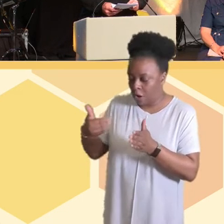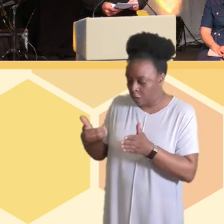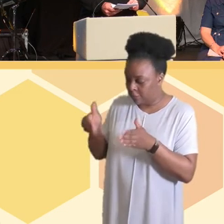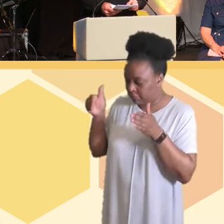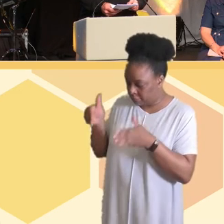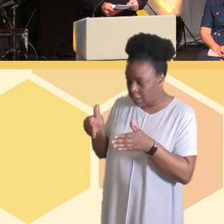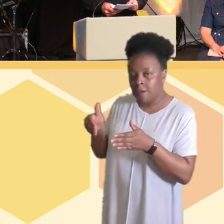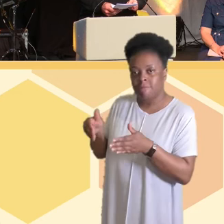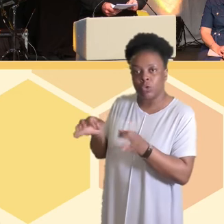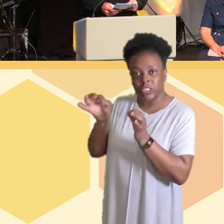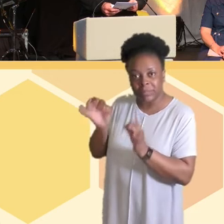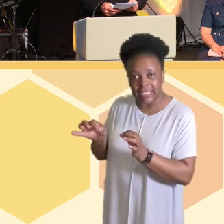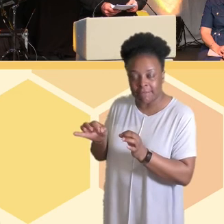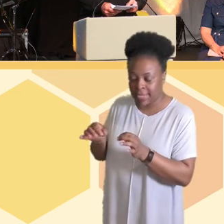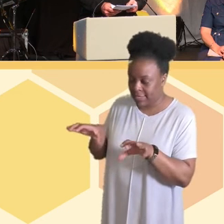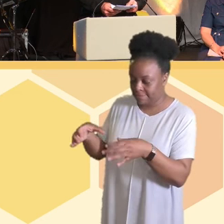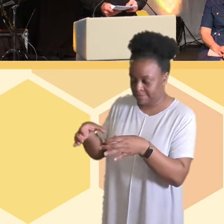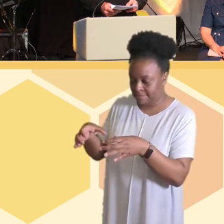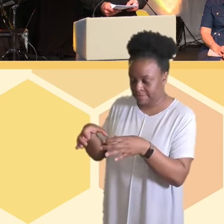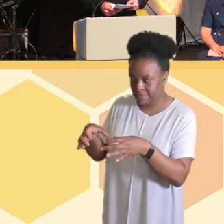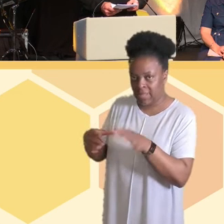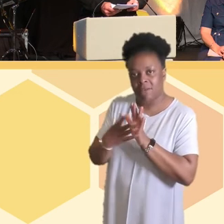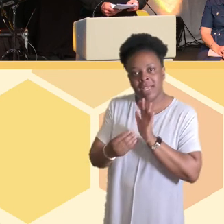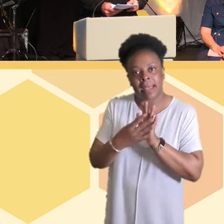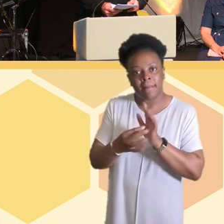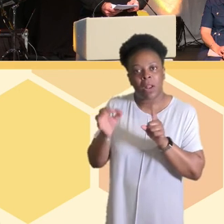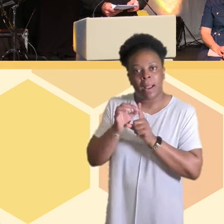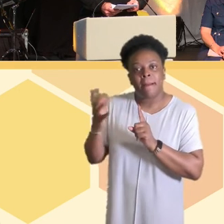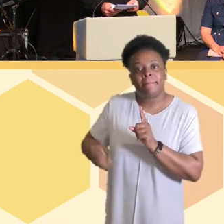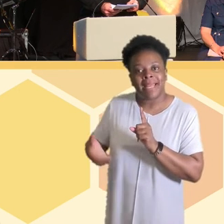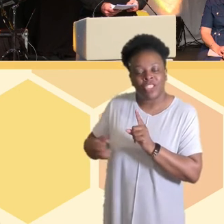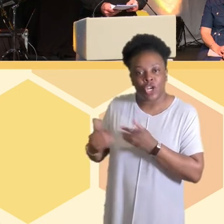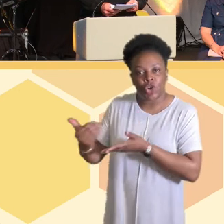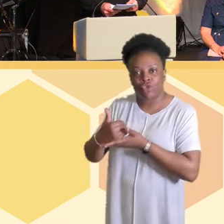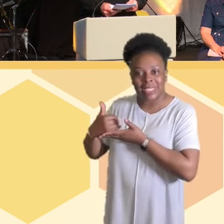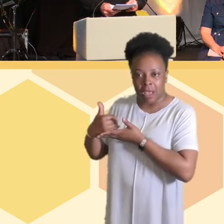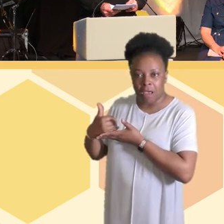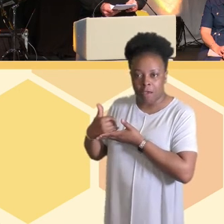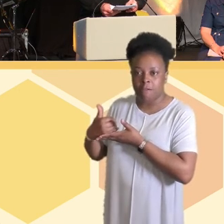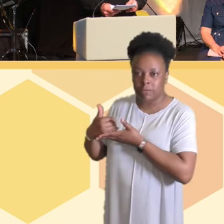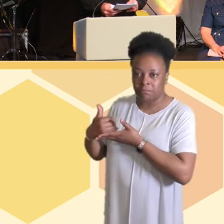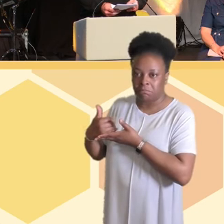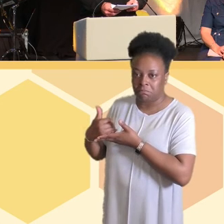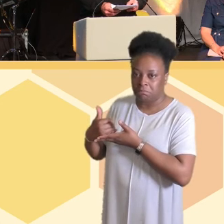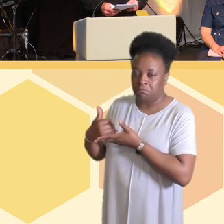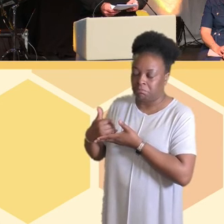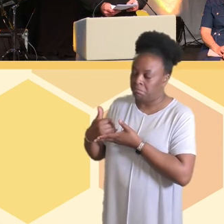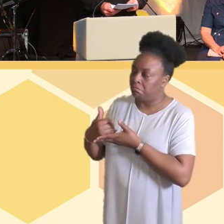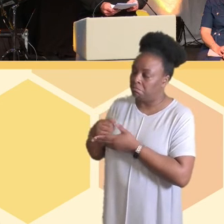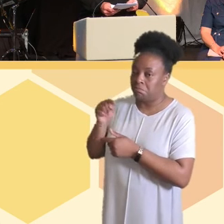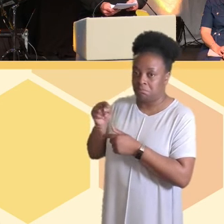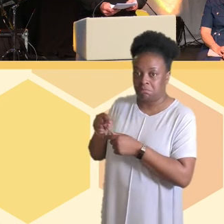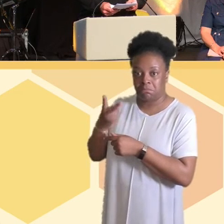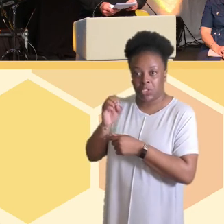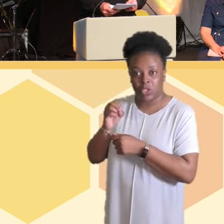designated fund is the pension reserve. This holds a £20 million loan from the retired Baptist Minister's